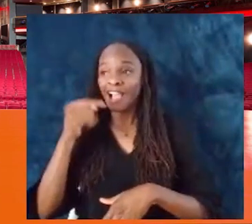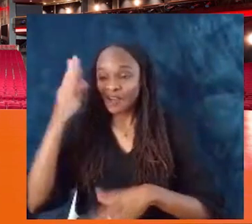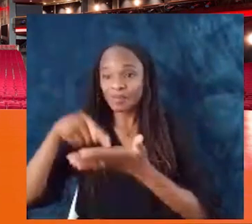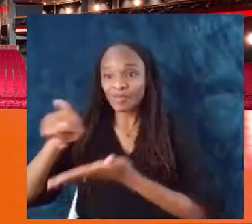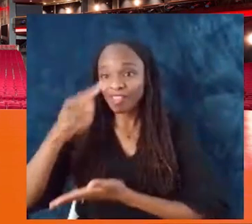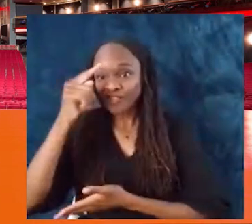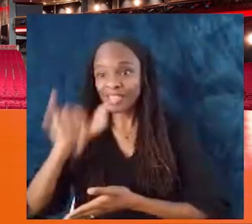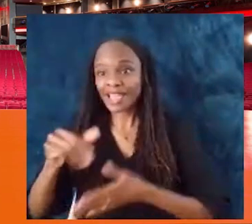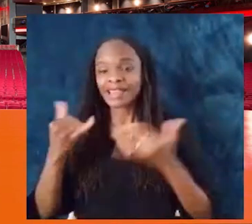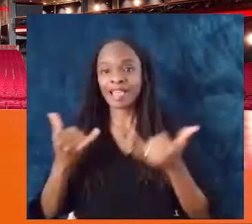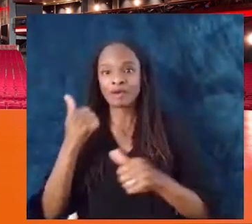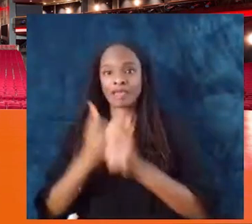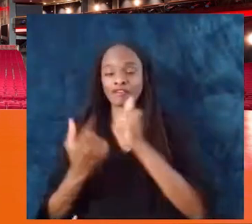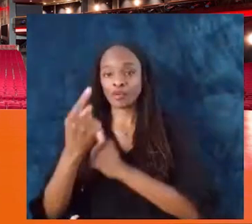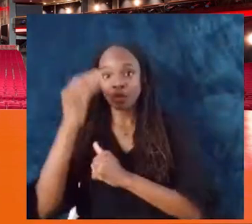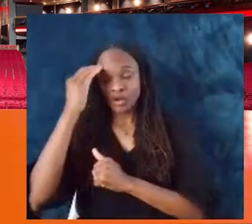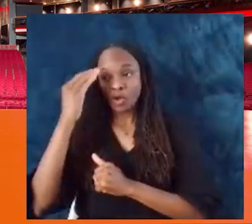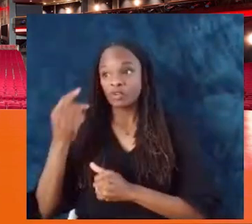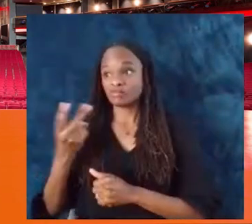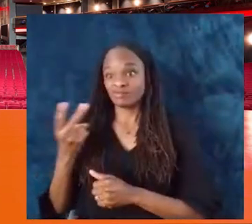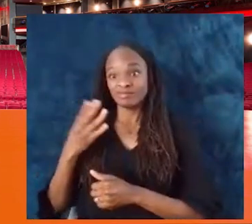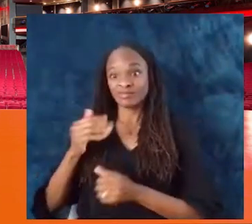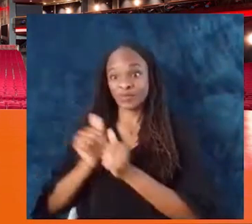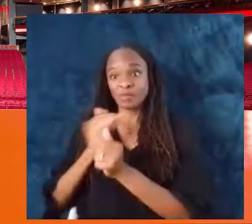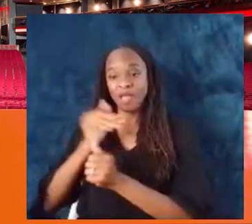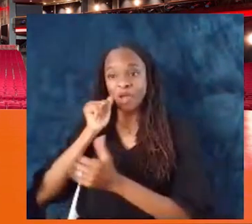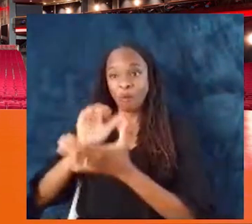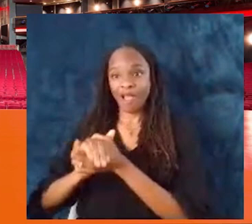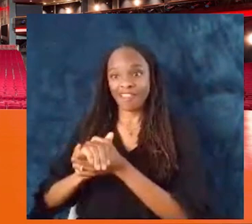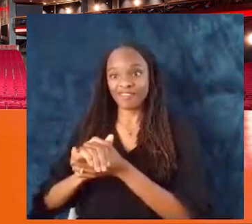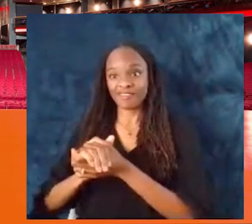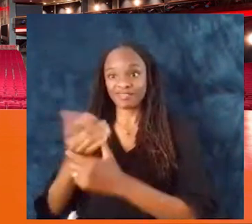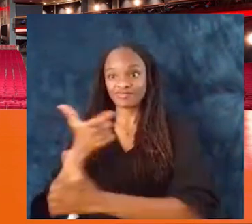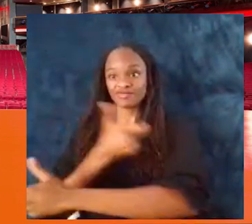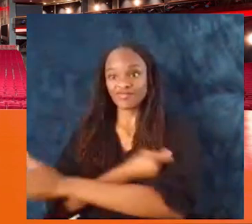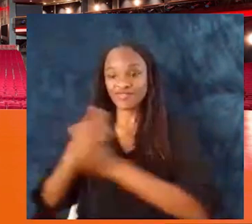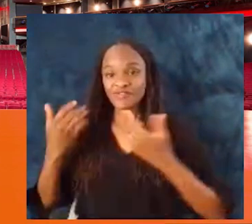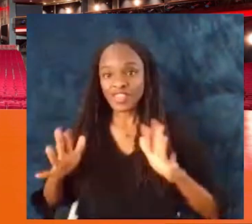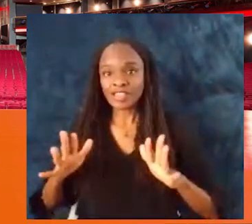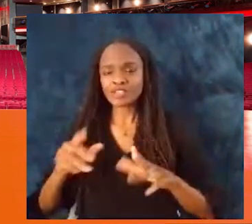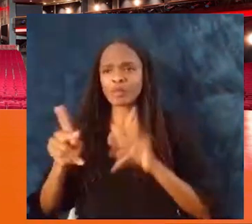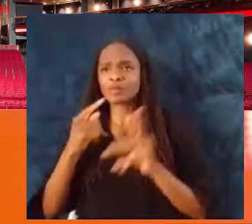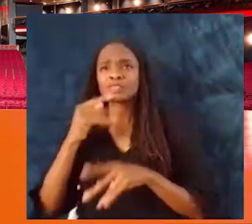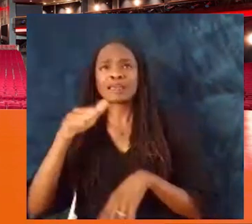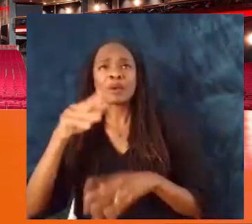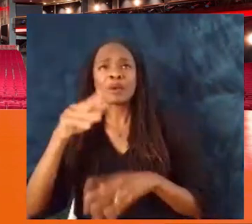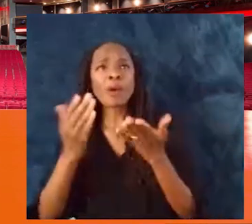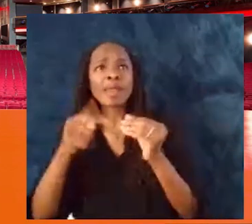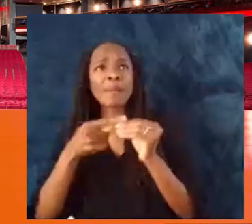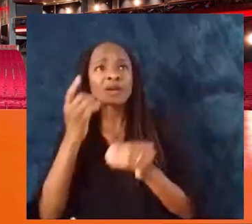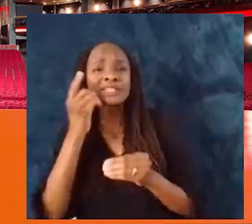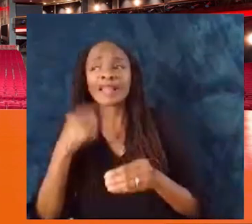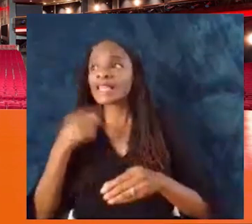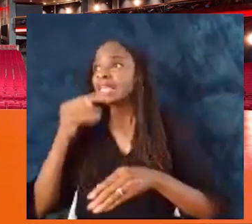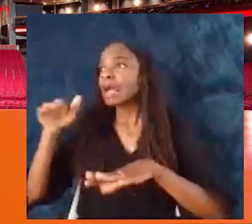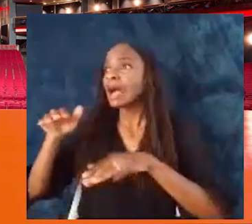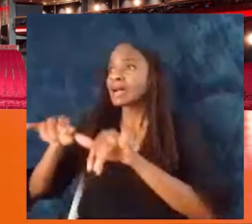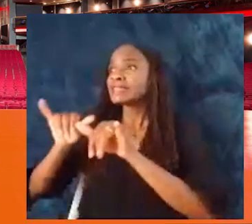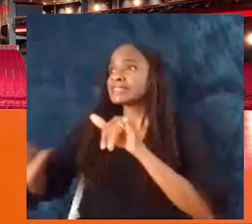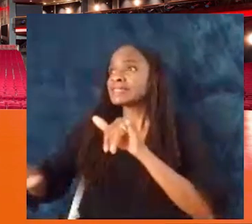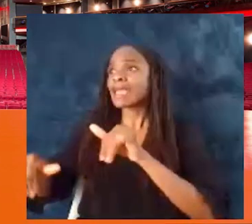wife and I are fully vaccinated, so people are starting to hit me up like, hey, Nick, what about that dinner? And I tell them, stay home, save